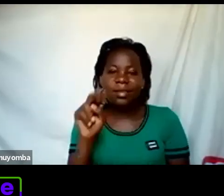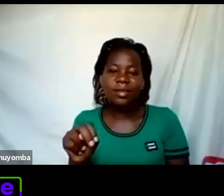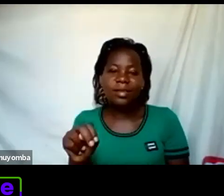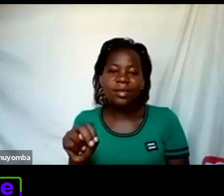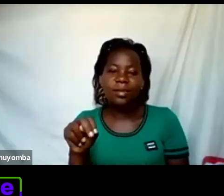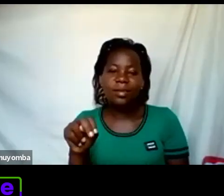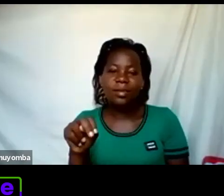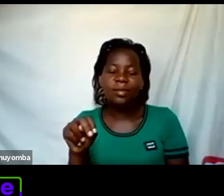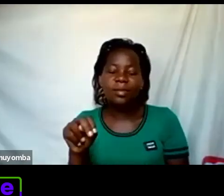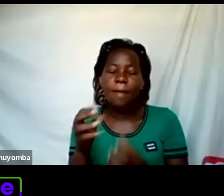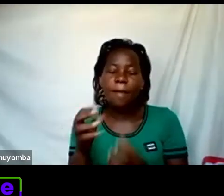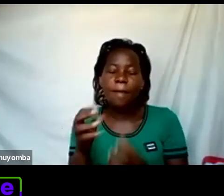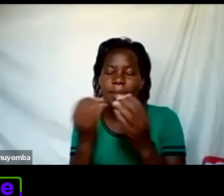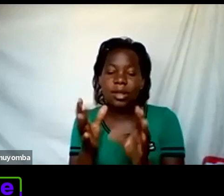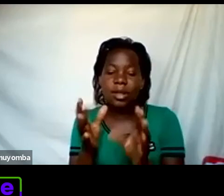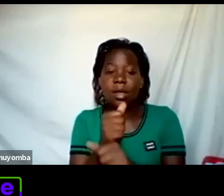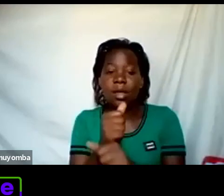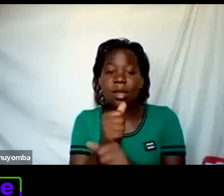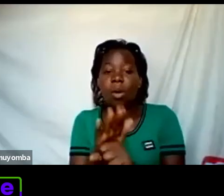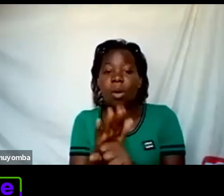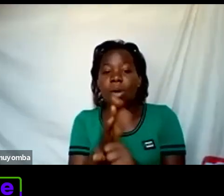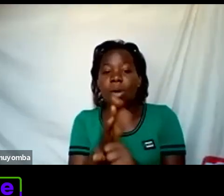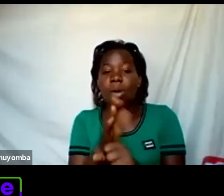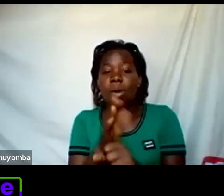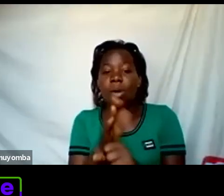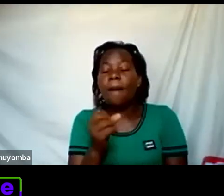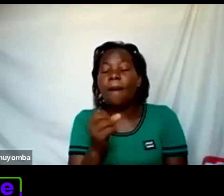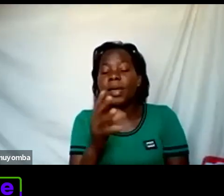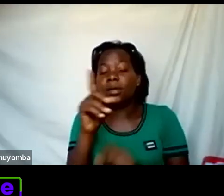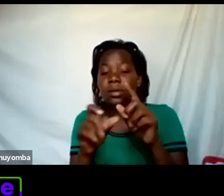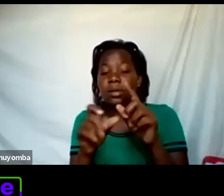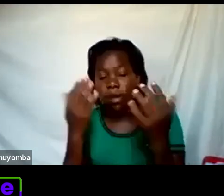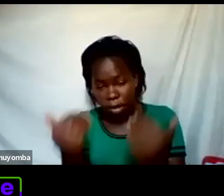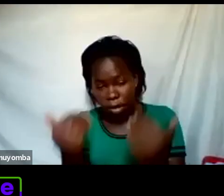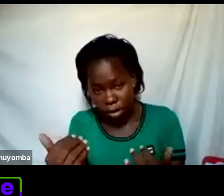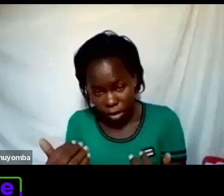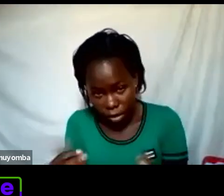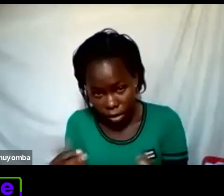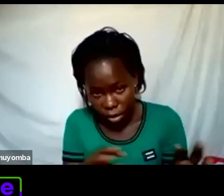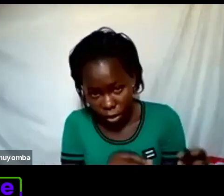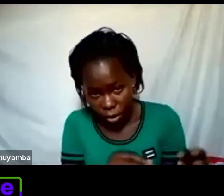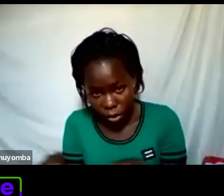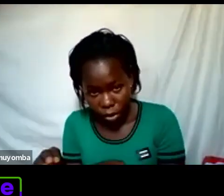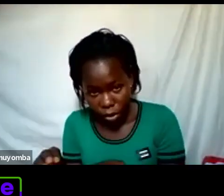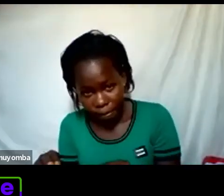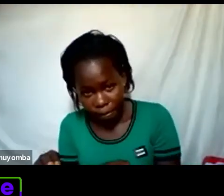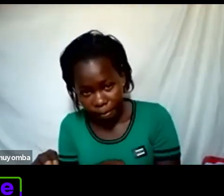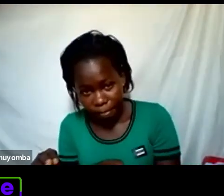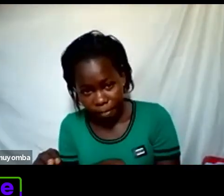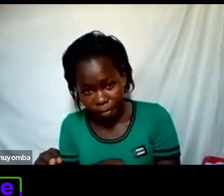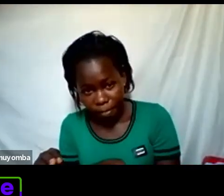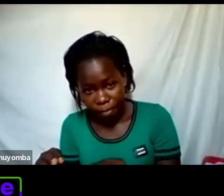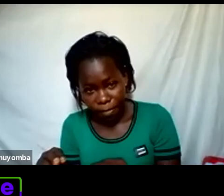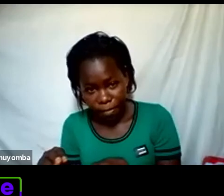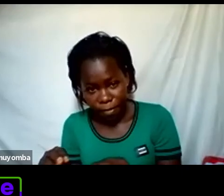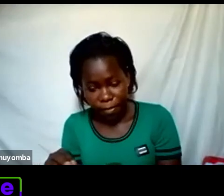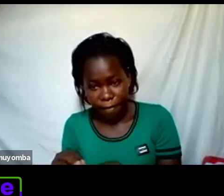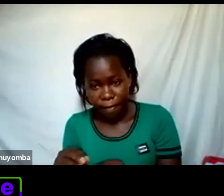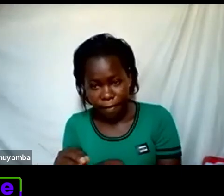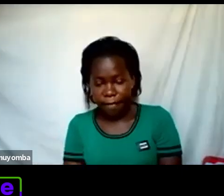questions. I'll just quickly go through the chats. I think most of the chats will have been responded to by